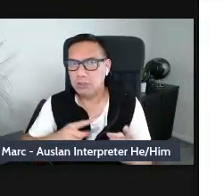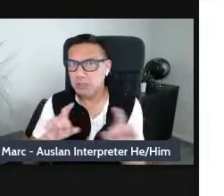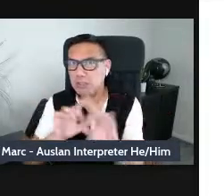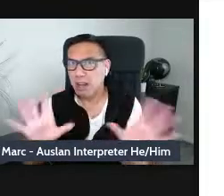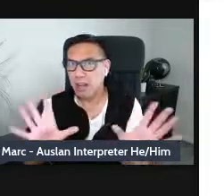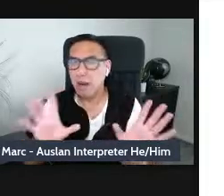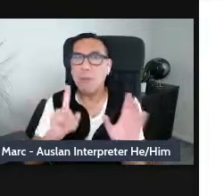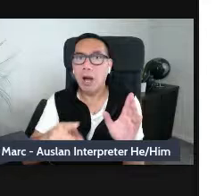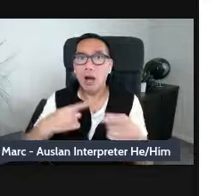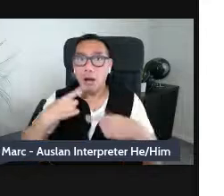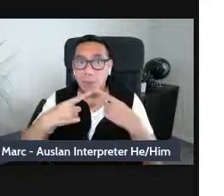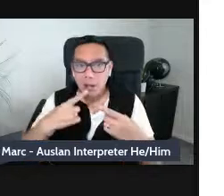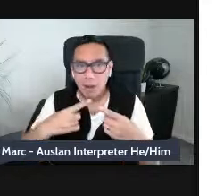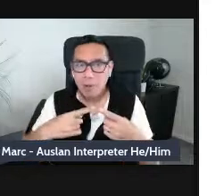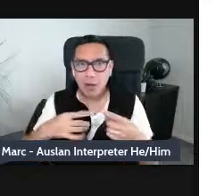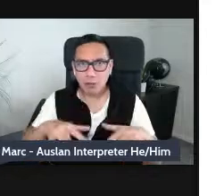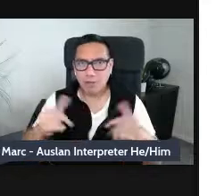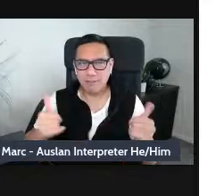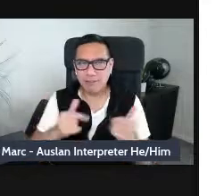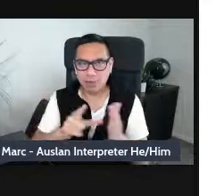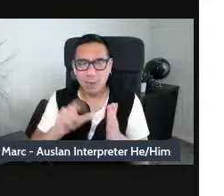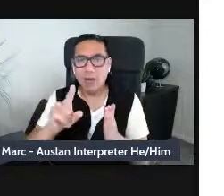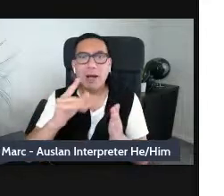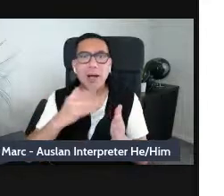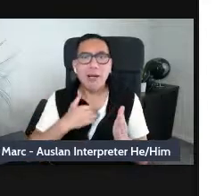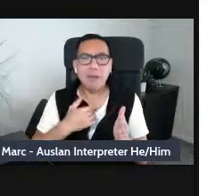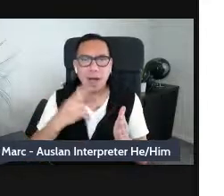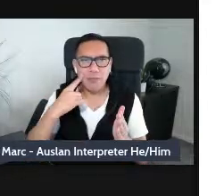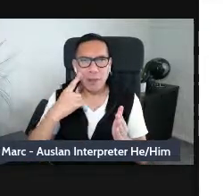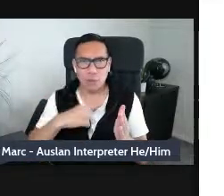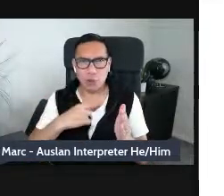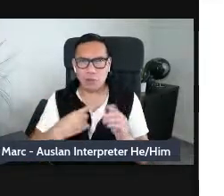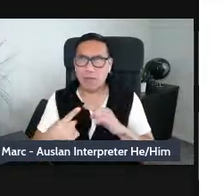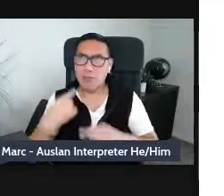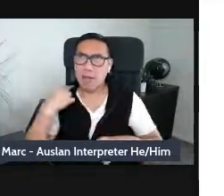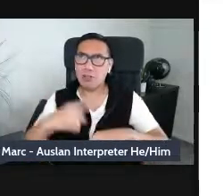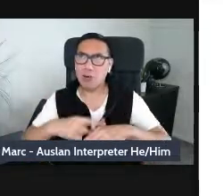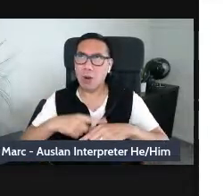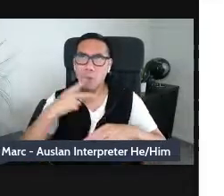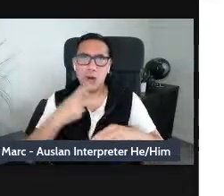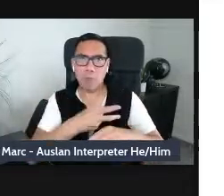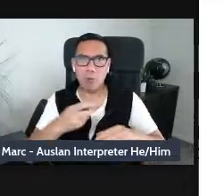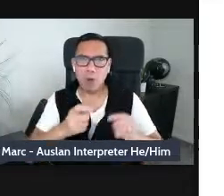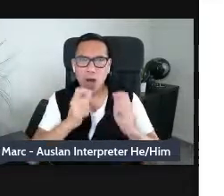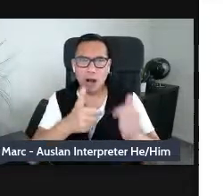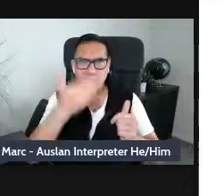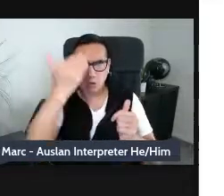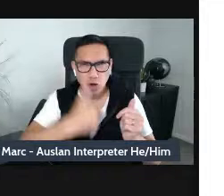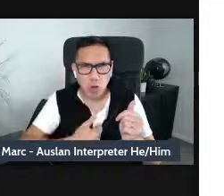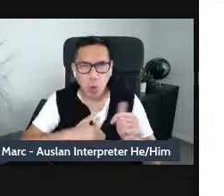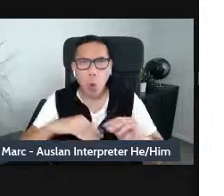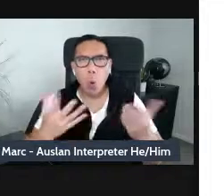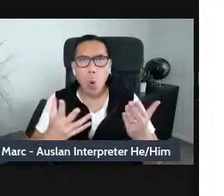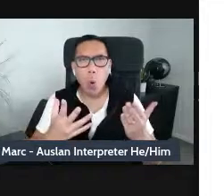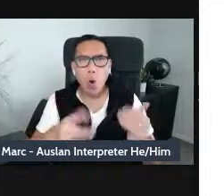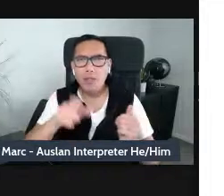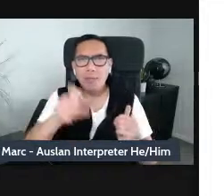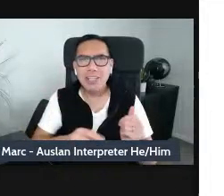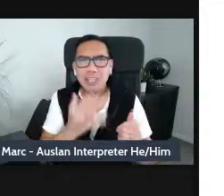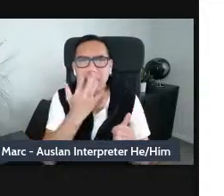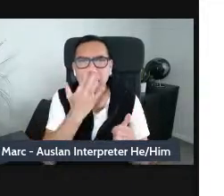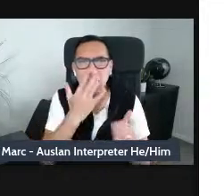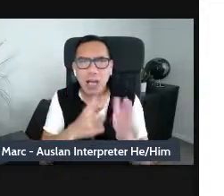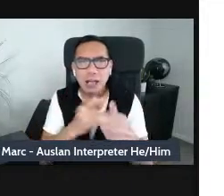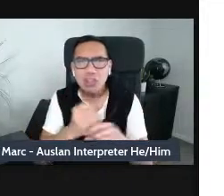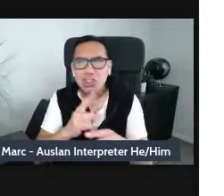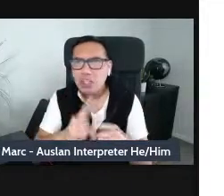time yet. And so that could have been due to the time the sample was collected post-stroke or the patient's age. Like there's lots of different factors that